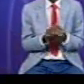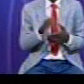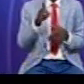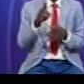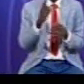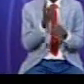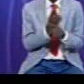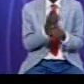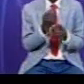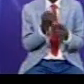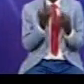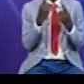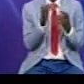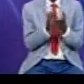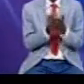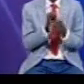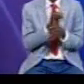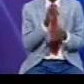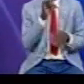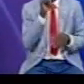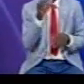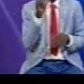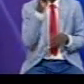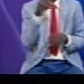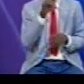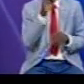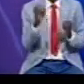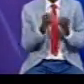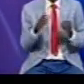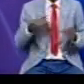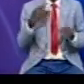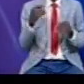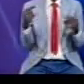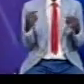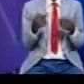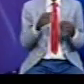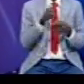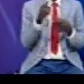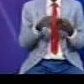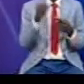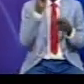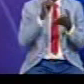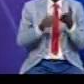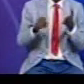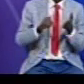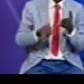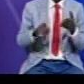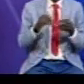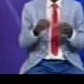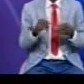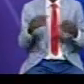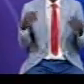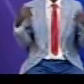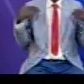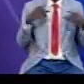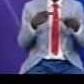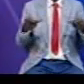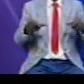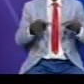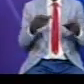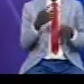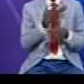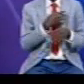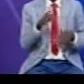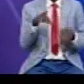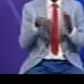having the boys. I was no longer feeling any pain. Before, when I examined my breast, there would be lumps all over. I checked. There was